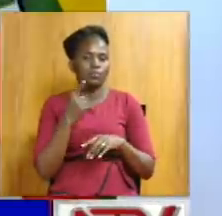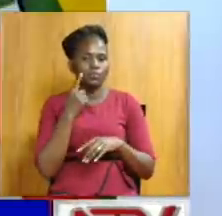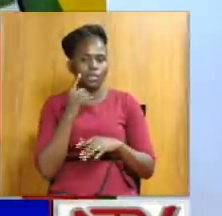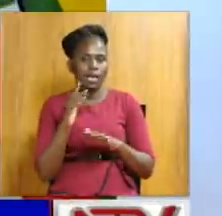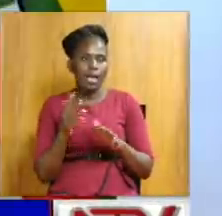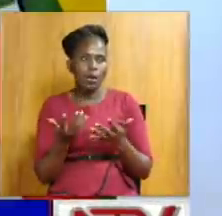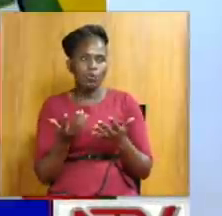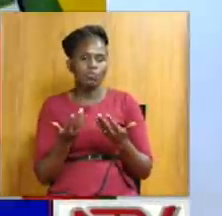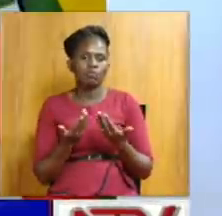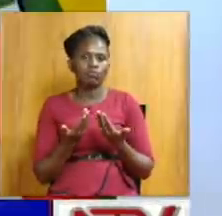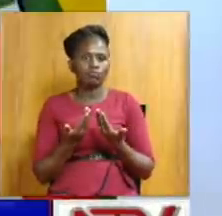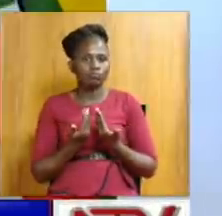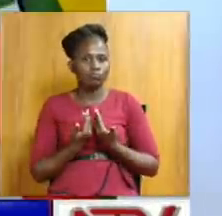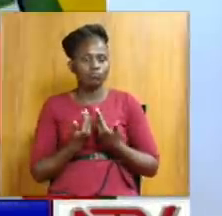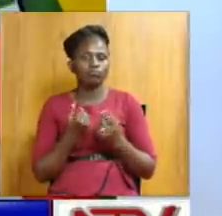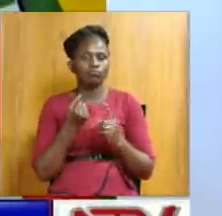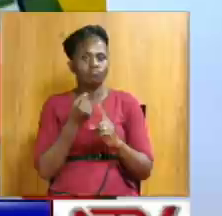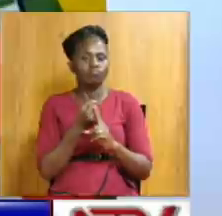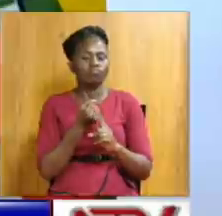better.